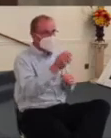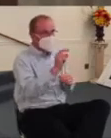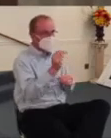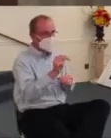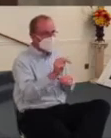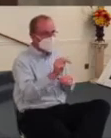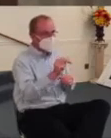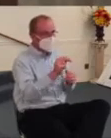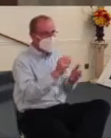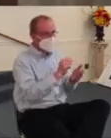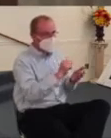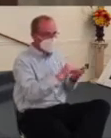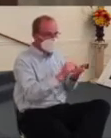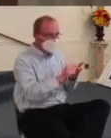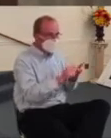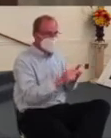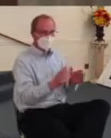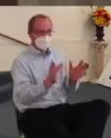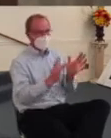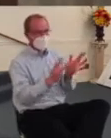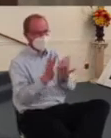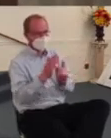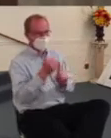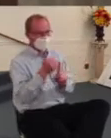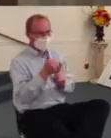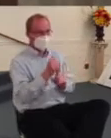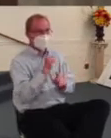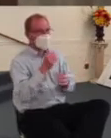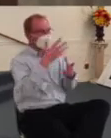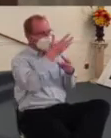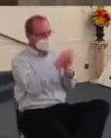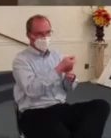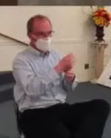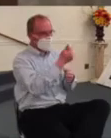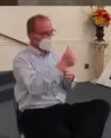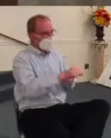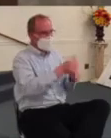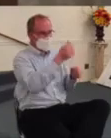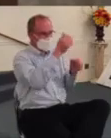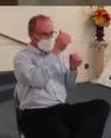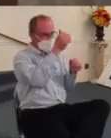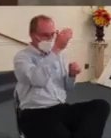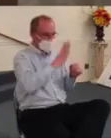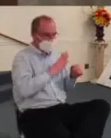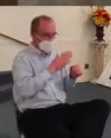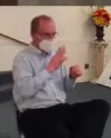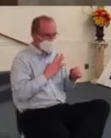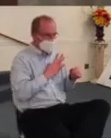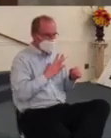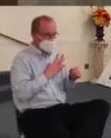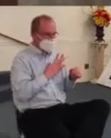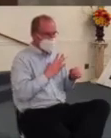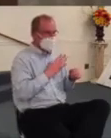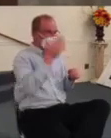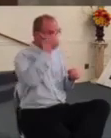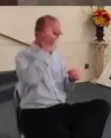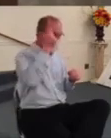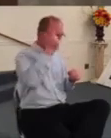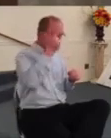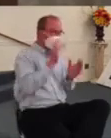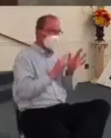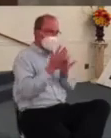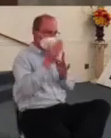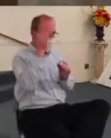man because he knows what is in man. Well, that's kind of a scary thought, isn't it?